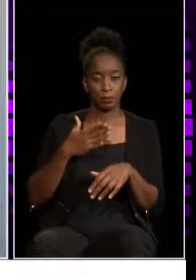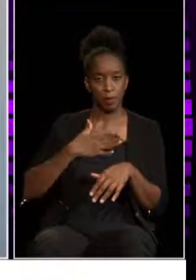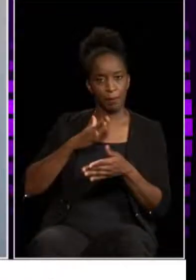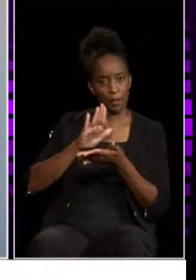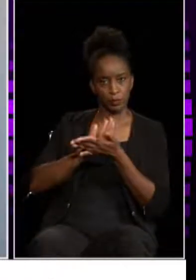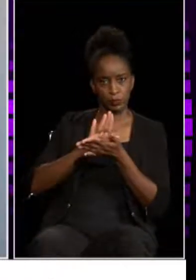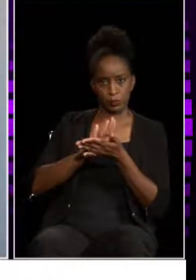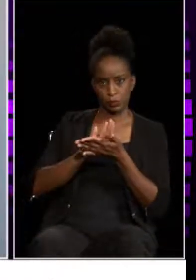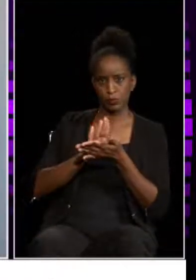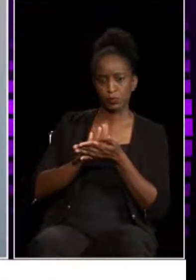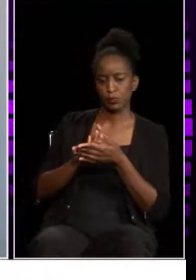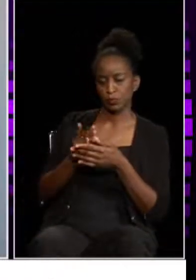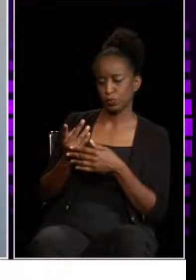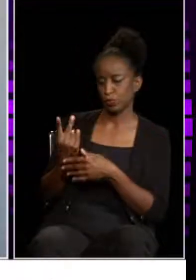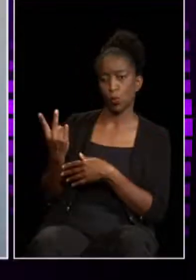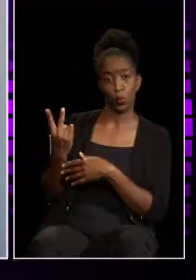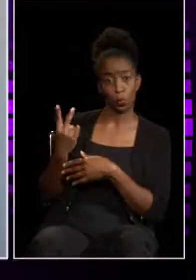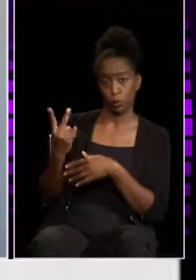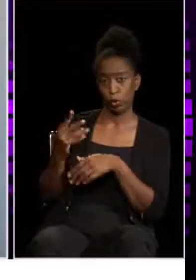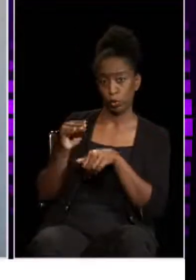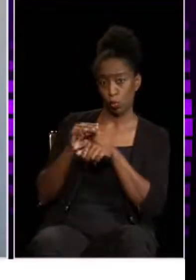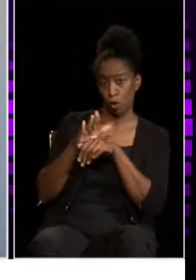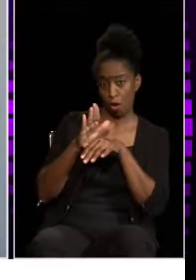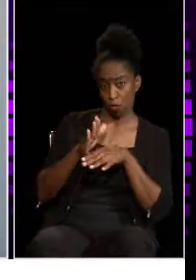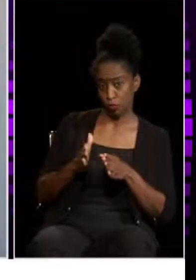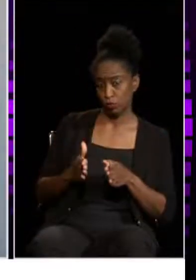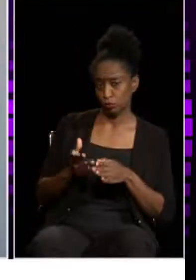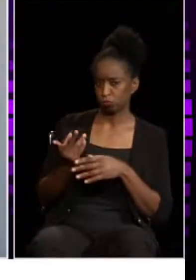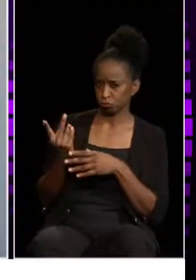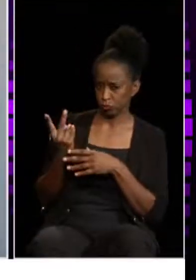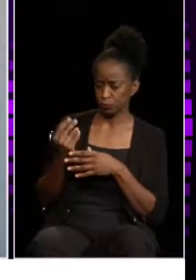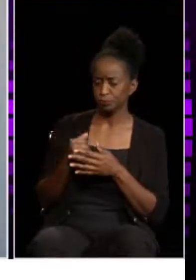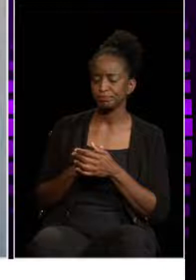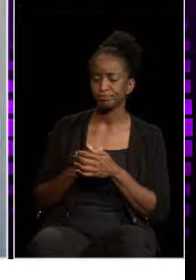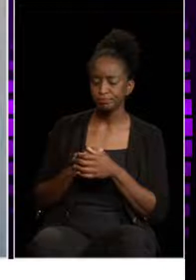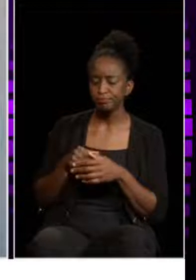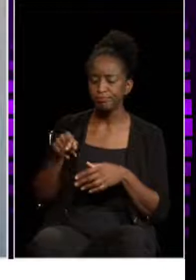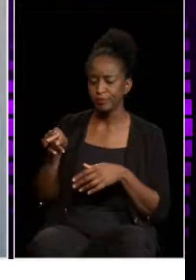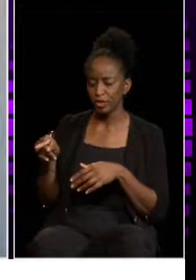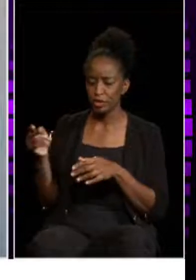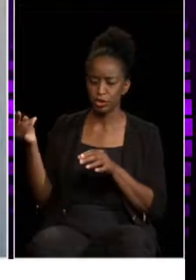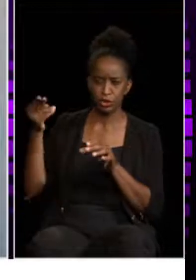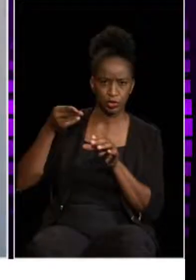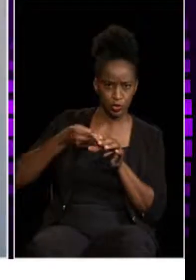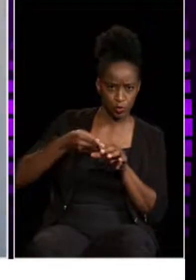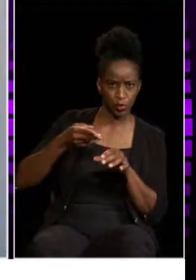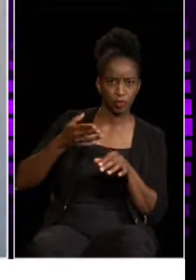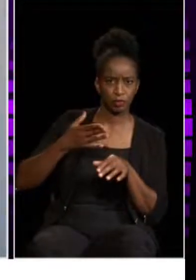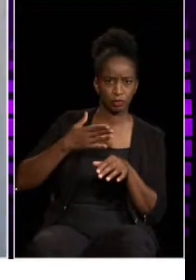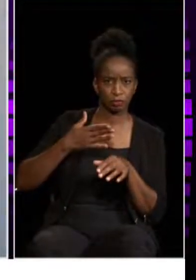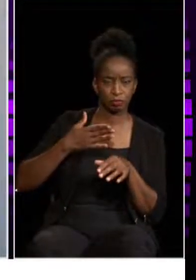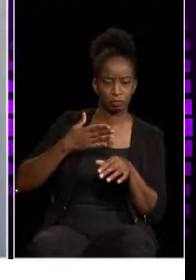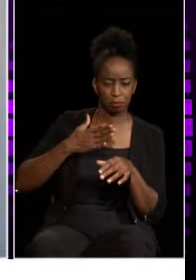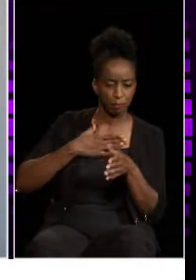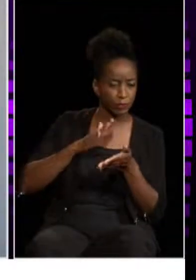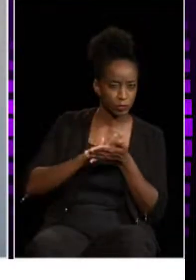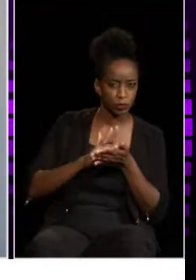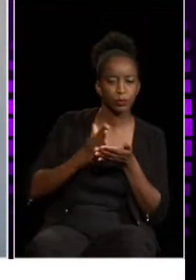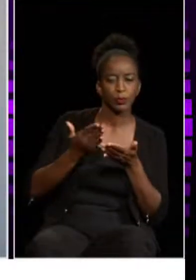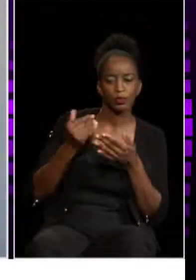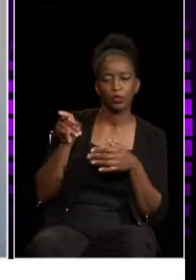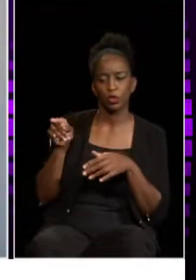because she was actually a primary school counselor before she came over to Commonwealth School. And Mrs. Huxley and I were discussing